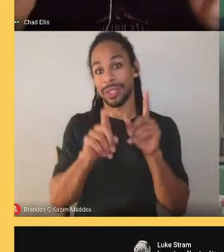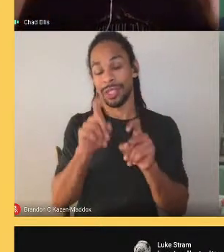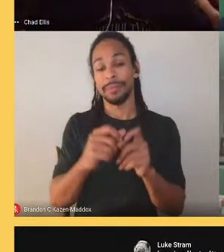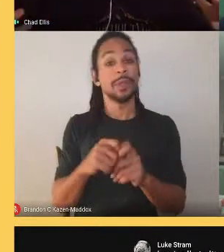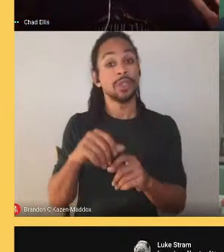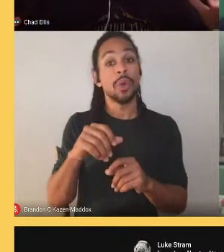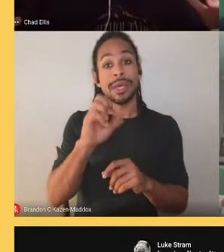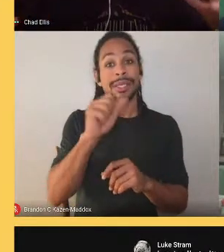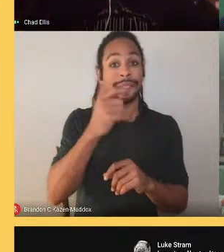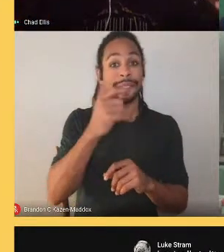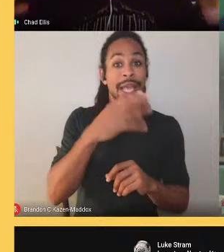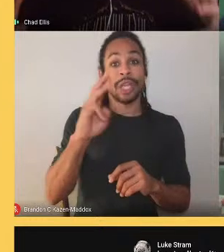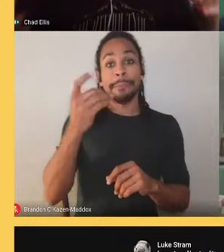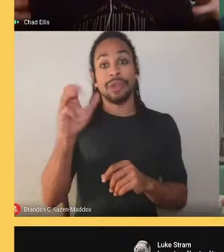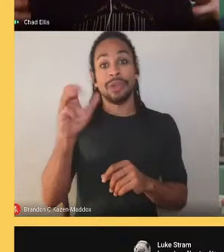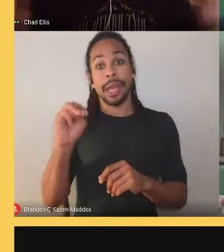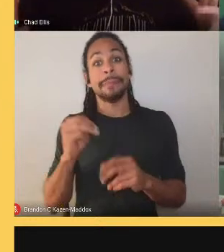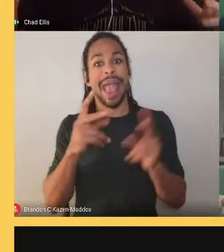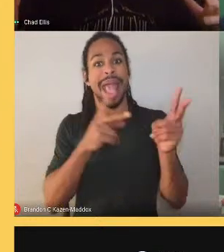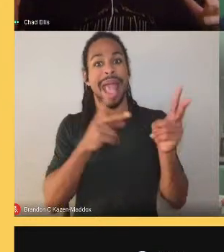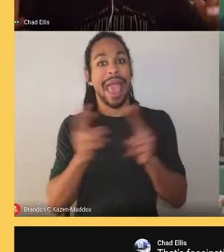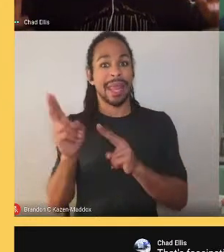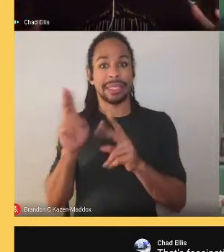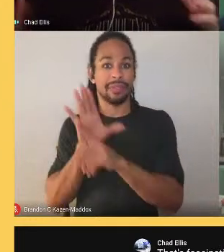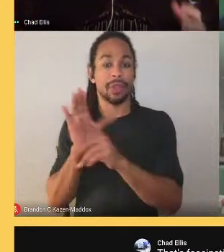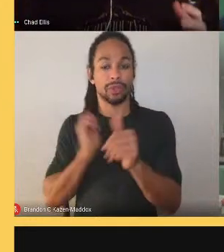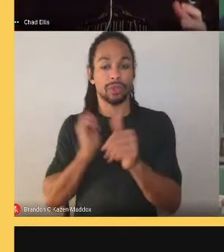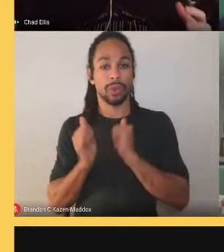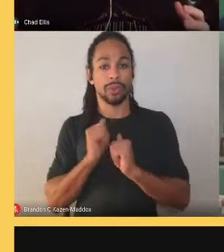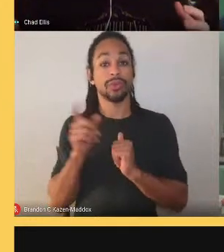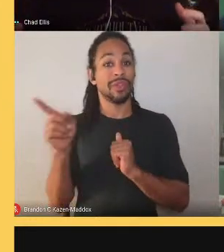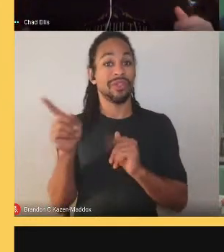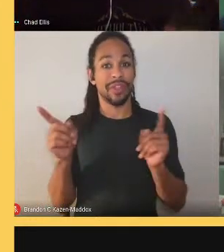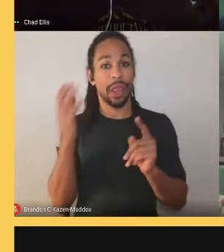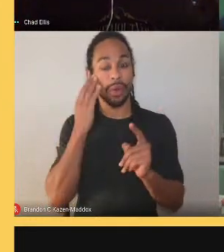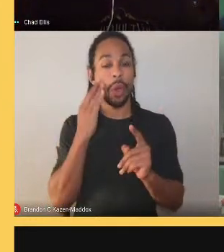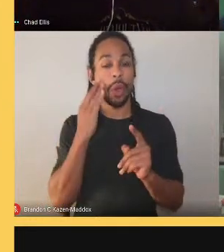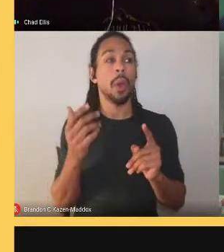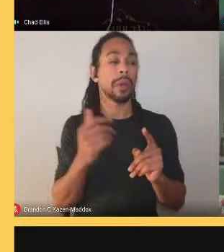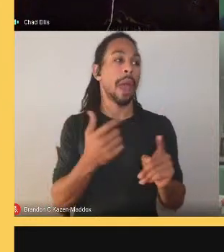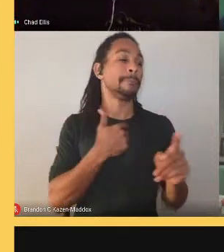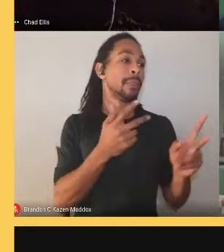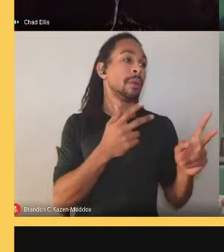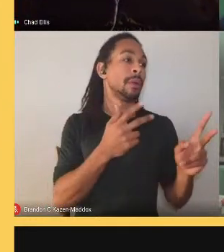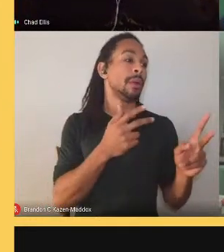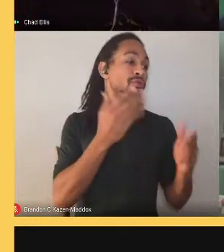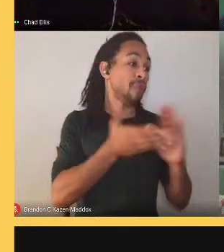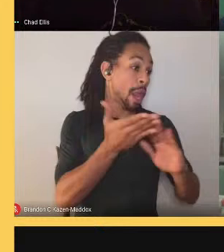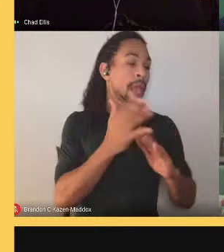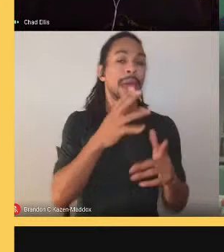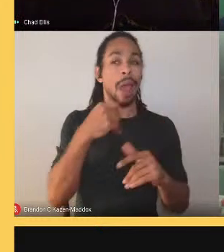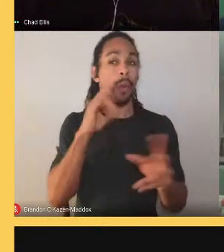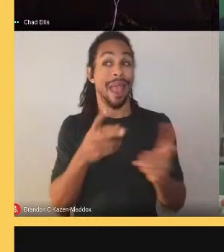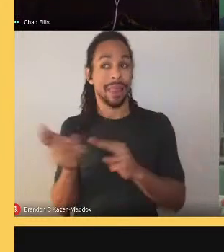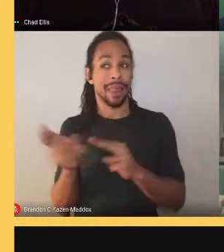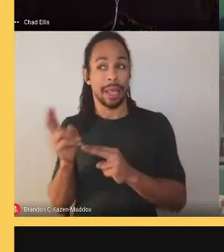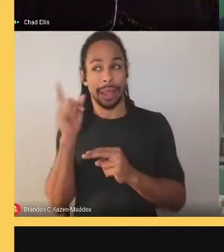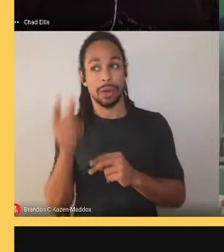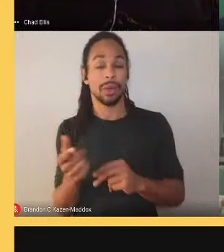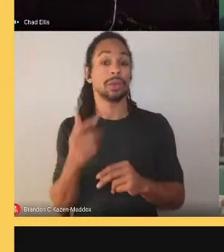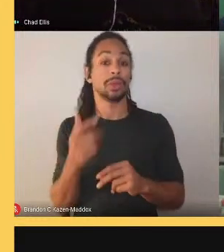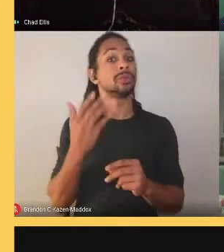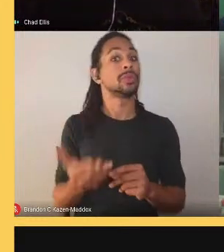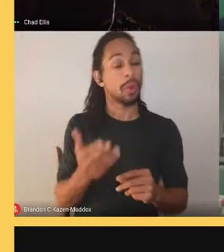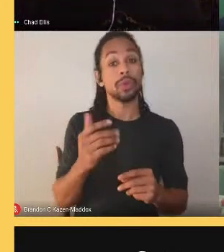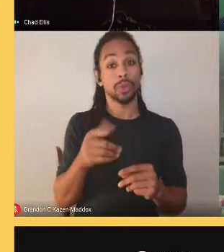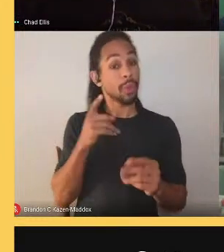mm-hmm. they know while they're running it, I'm going to have to edit this later. Are there conversations you've had with the editors of your show